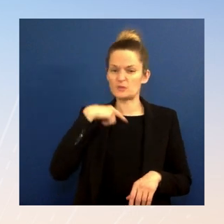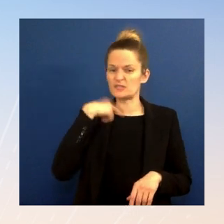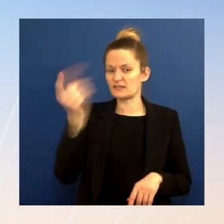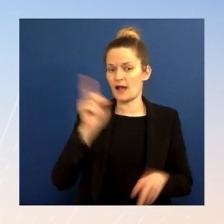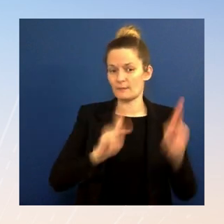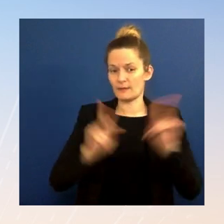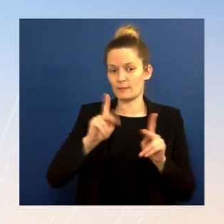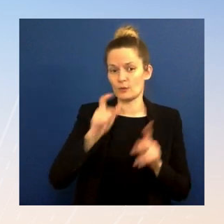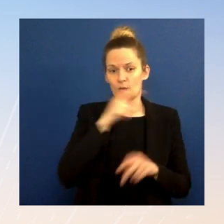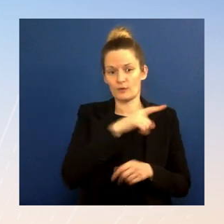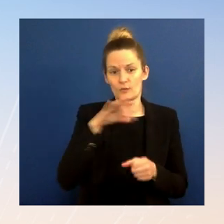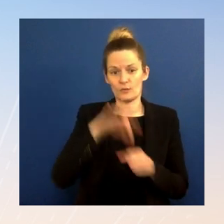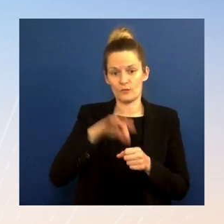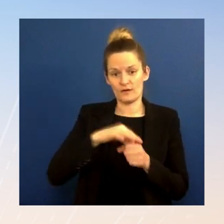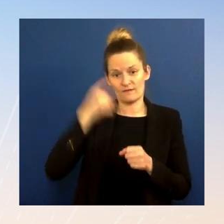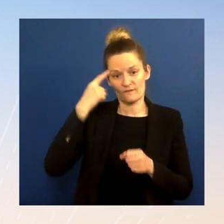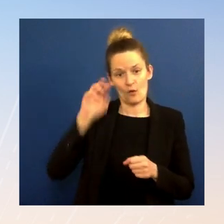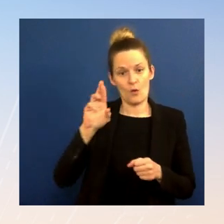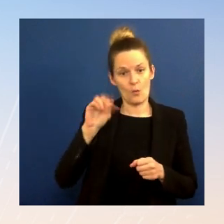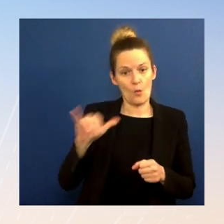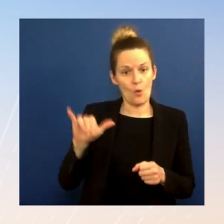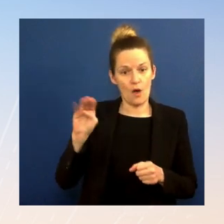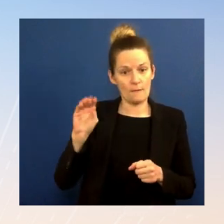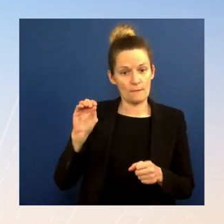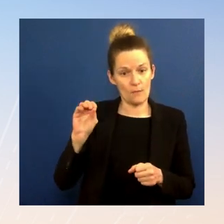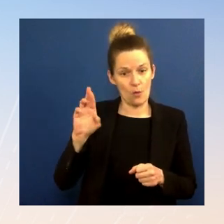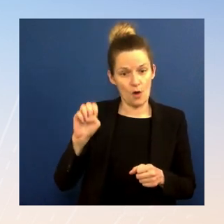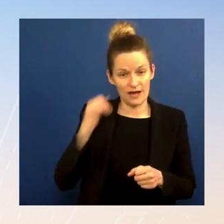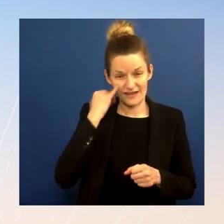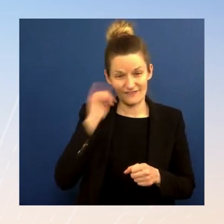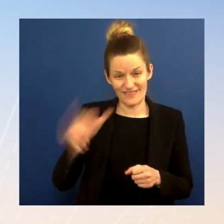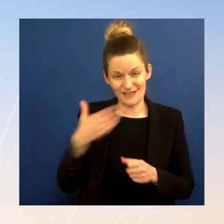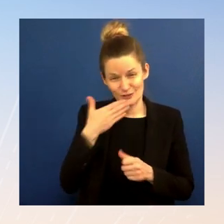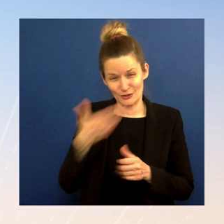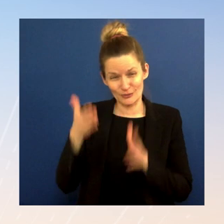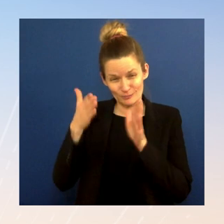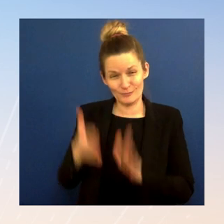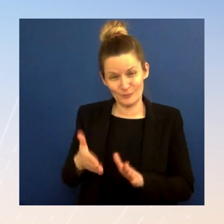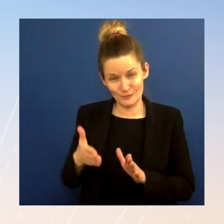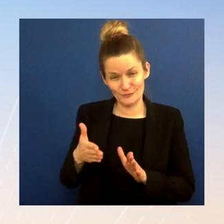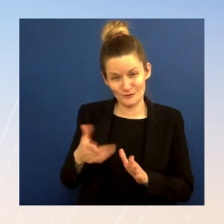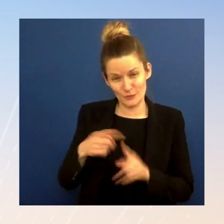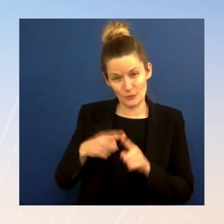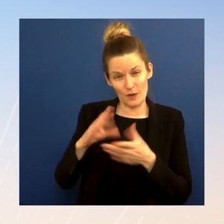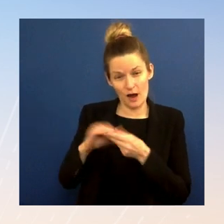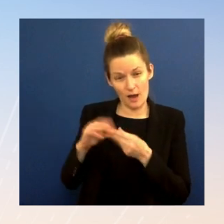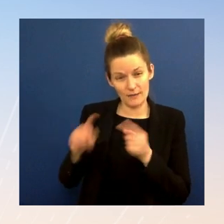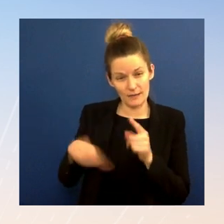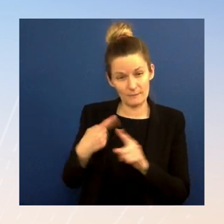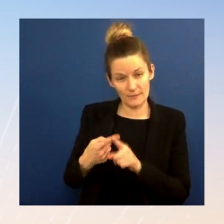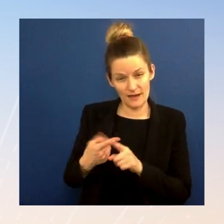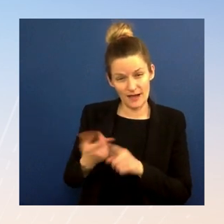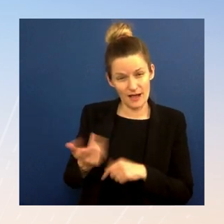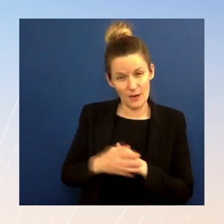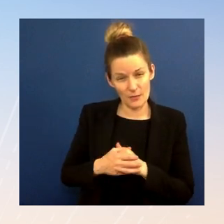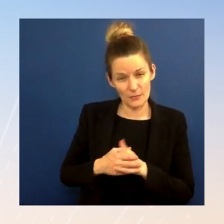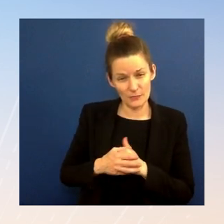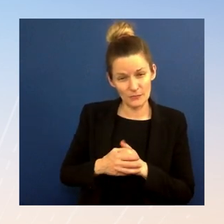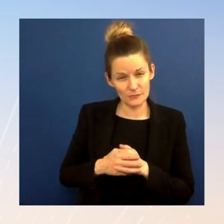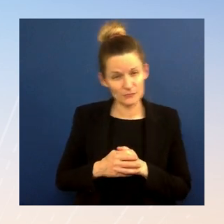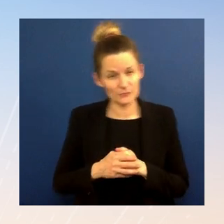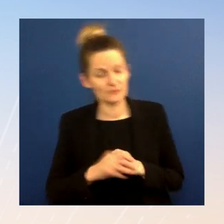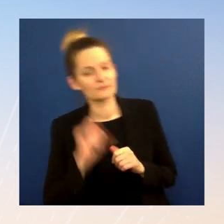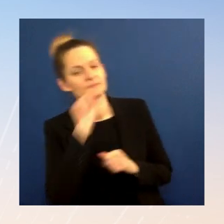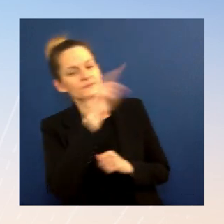on President Biden, President Xi's call tomorrow. If you won't detail the consequences of what happens if China does start supporting more support